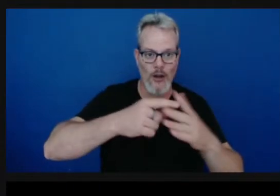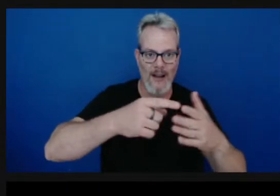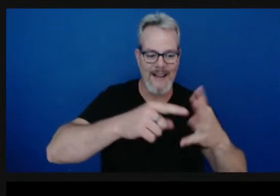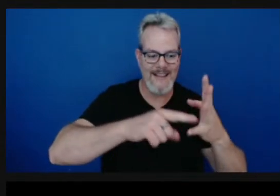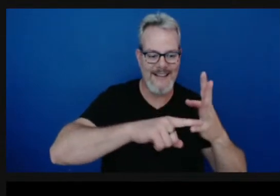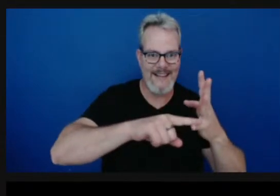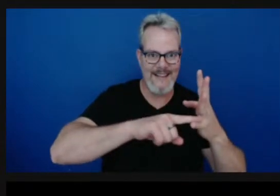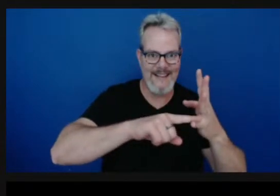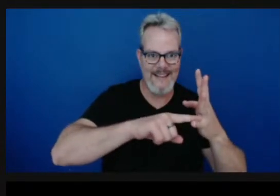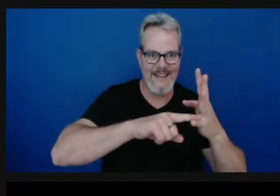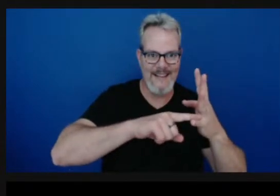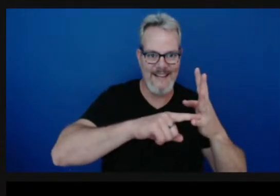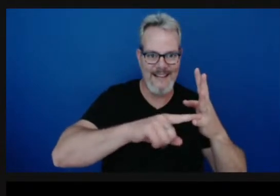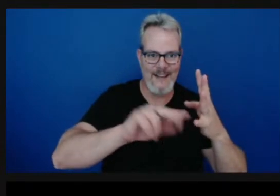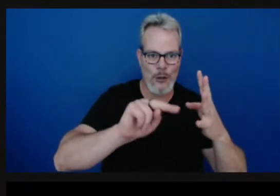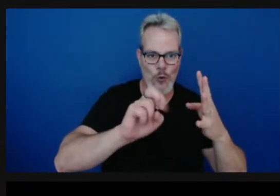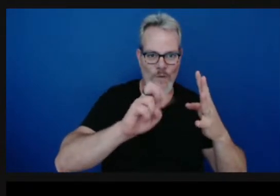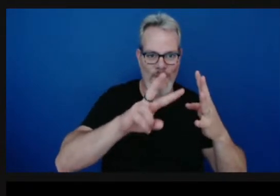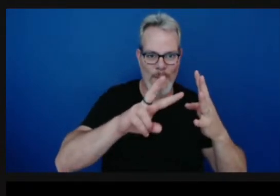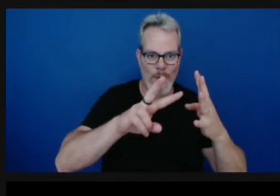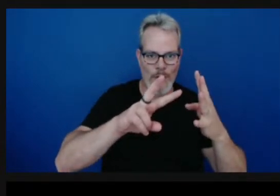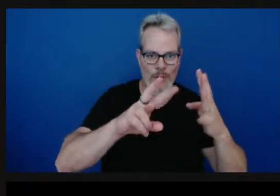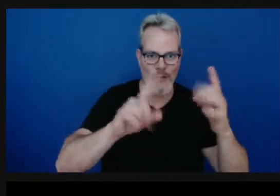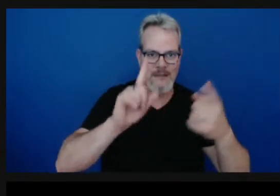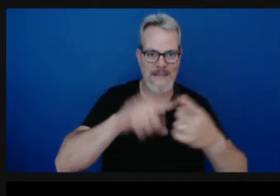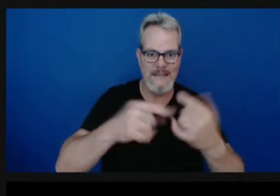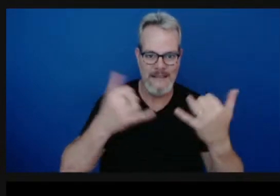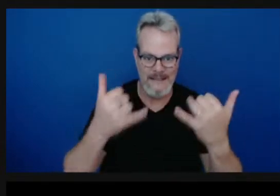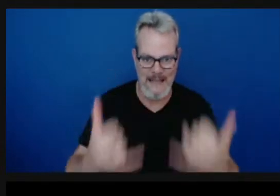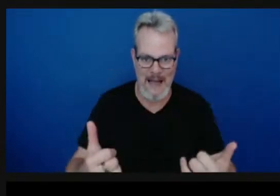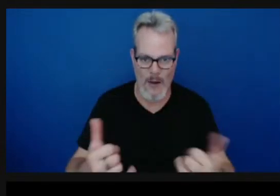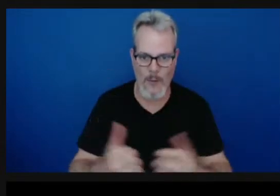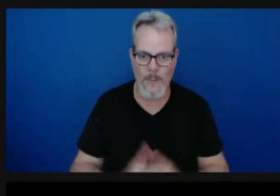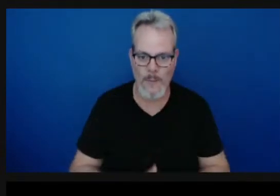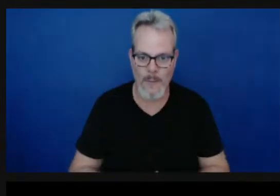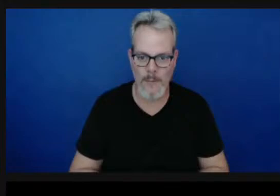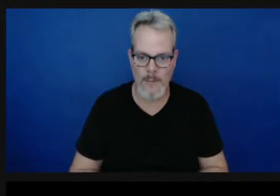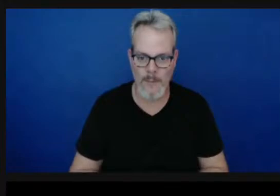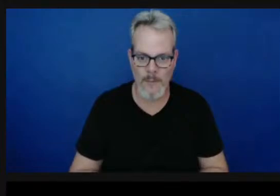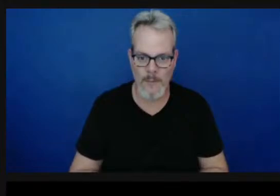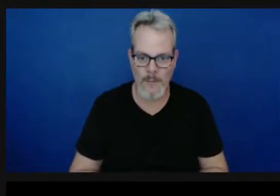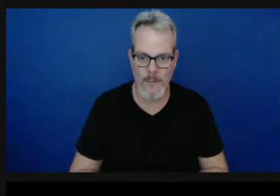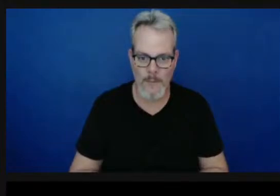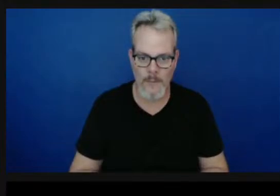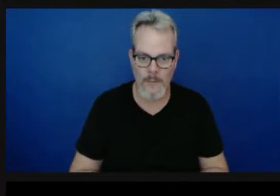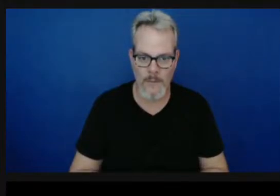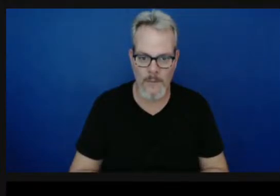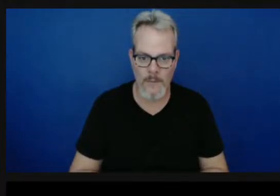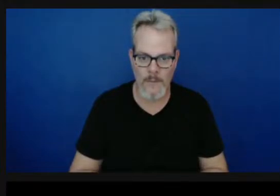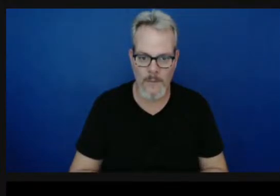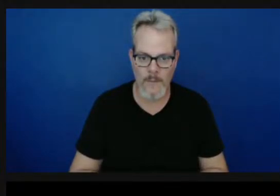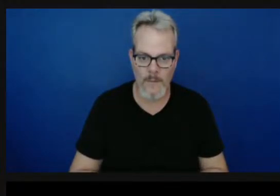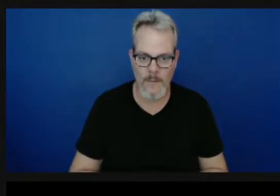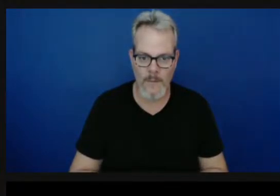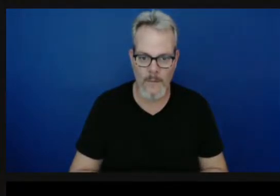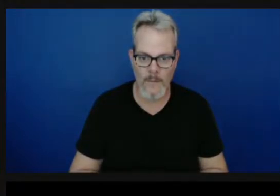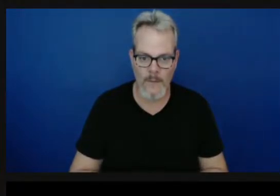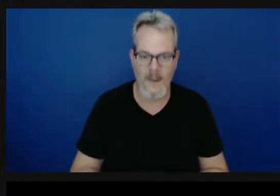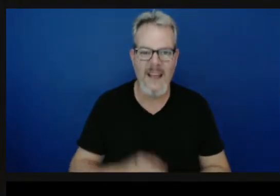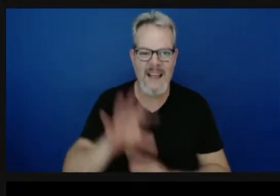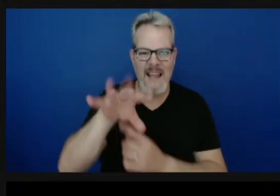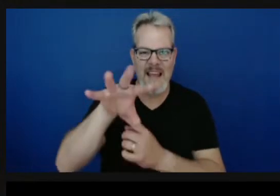last year and just come all the way through present. And now play it. And the camera does shift once a bit